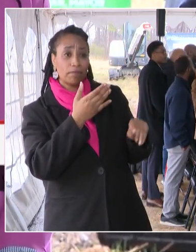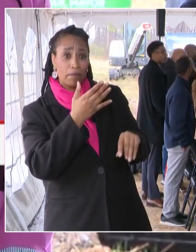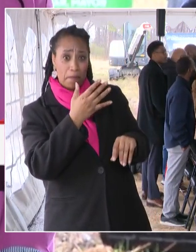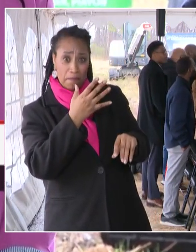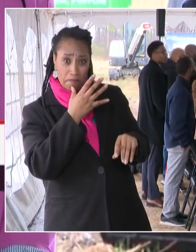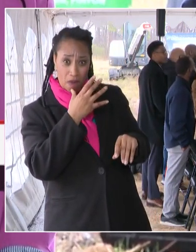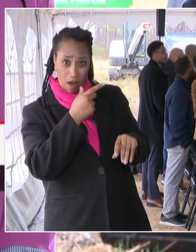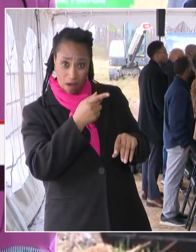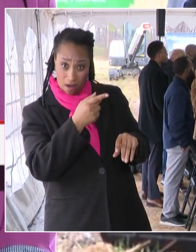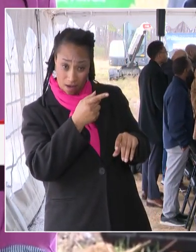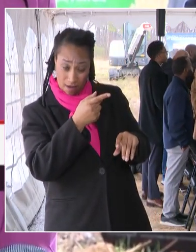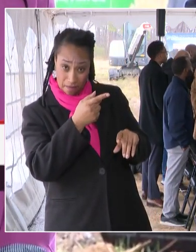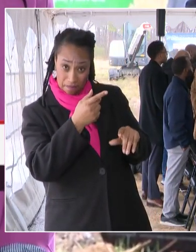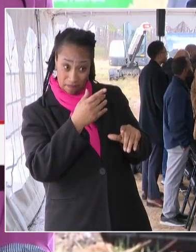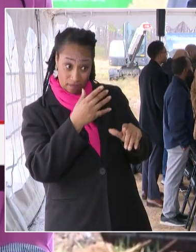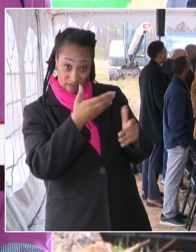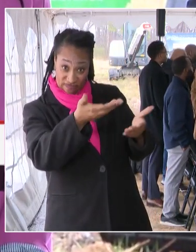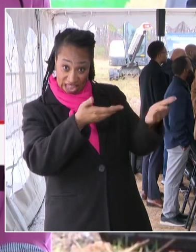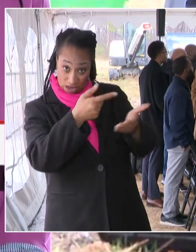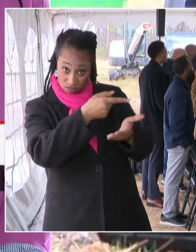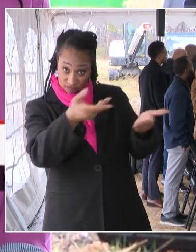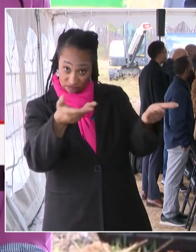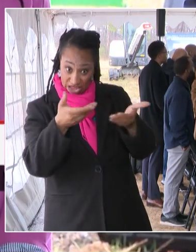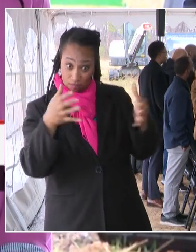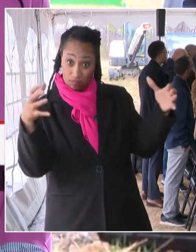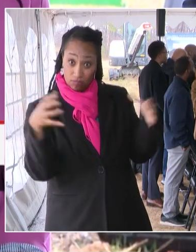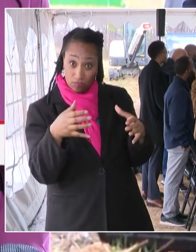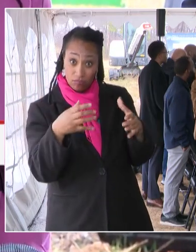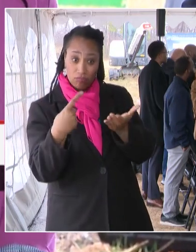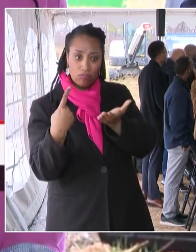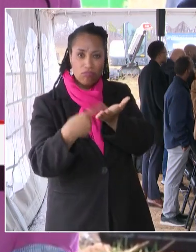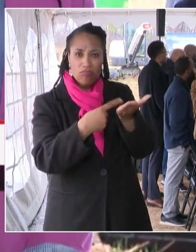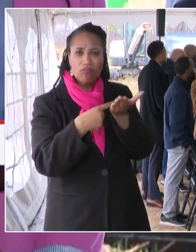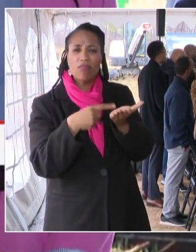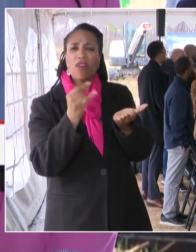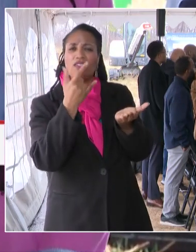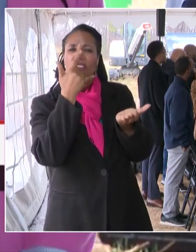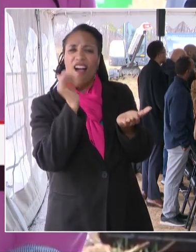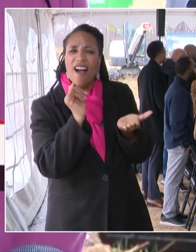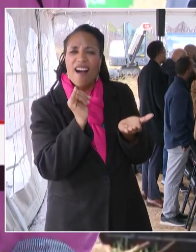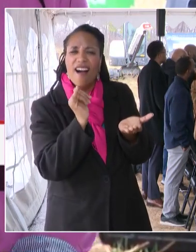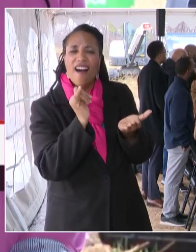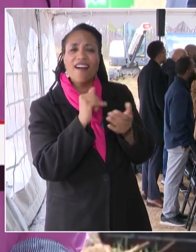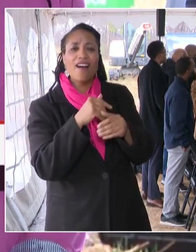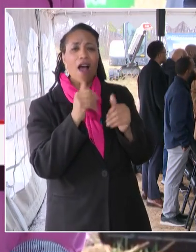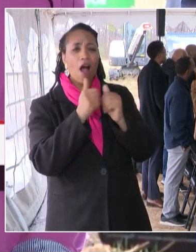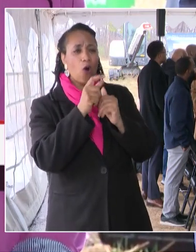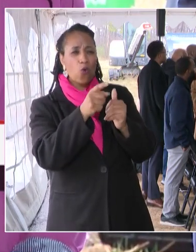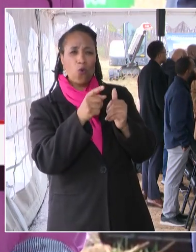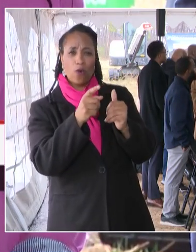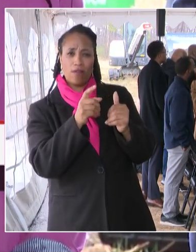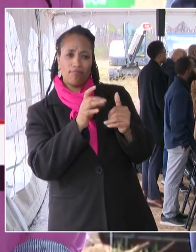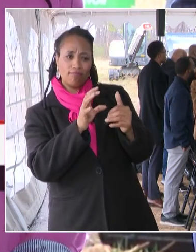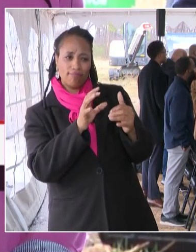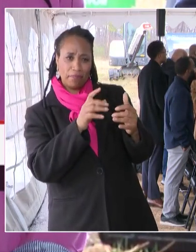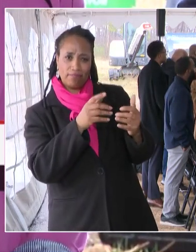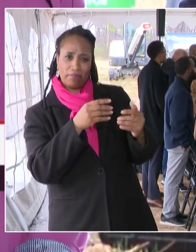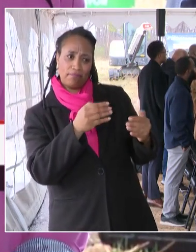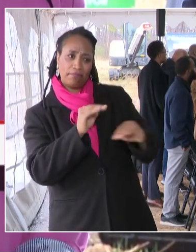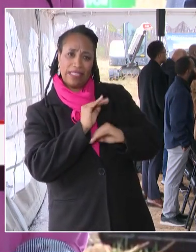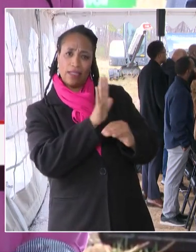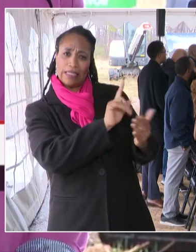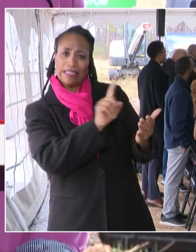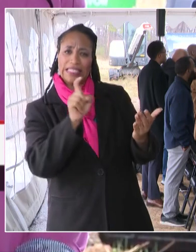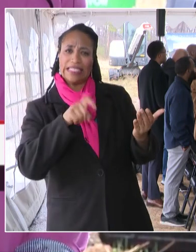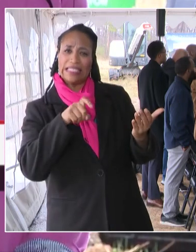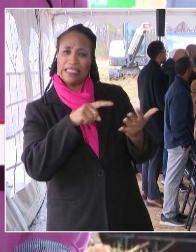how childcare is going to look for them? Well, I said that, in jest, mostly, but it was a